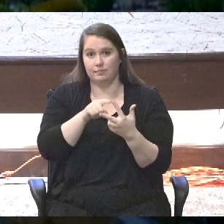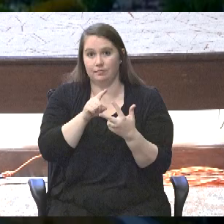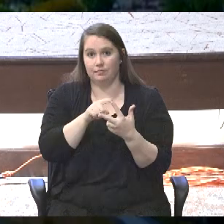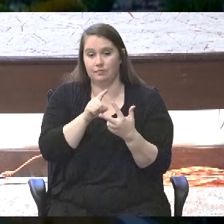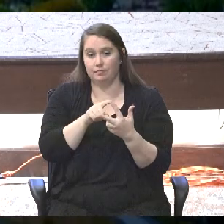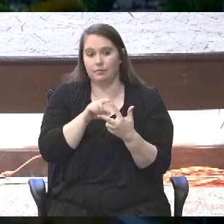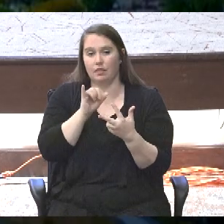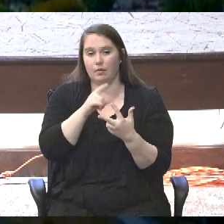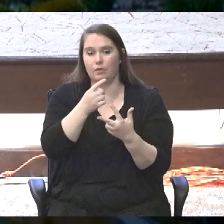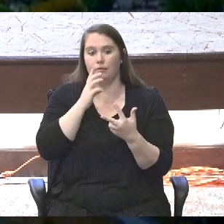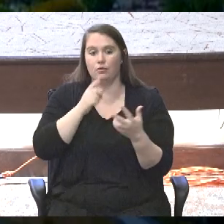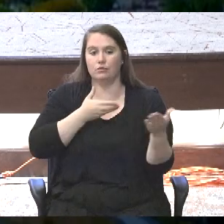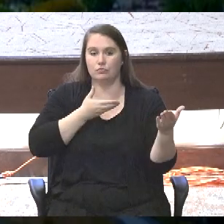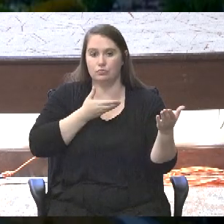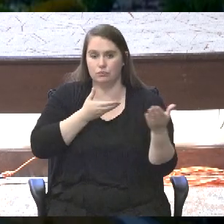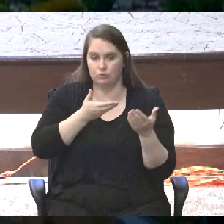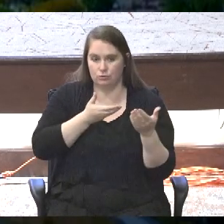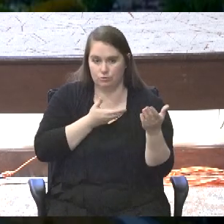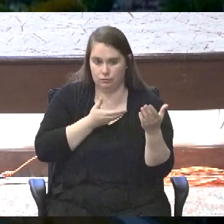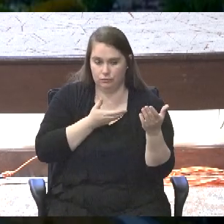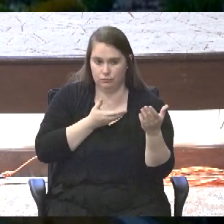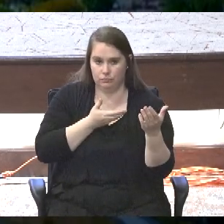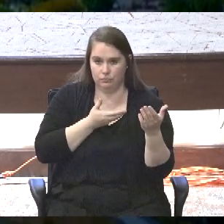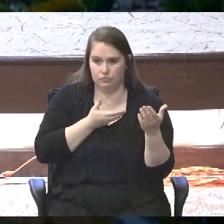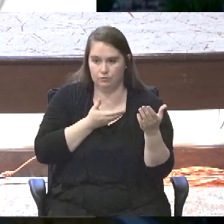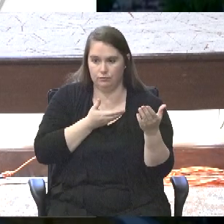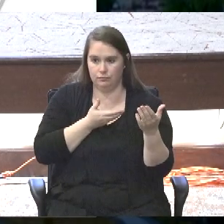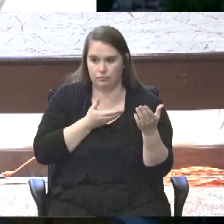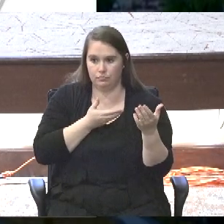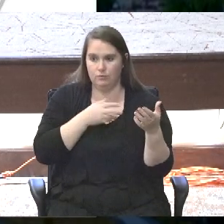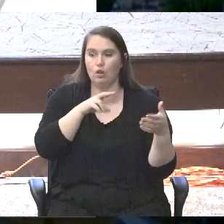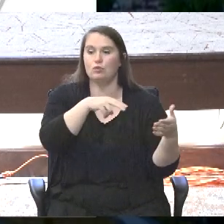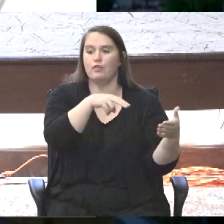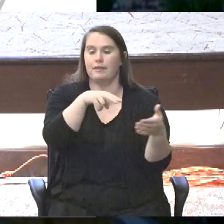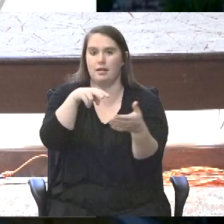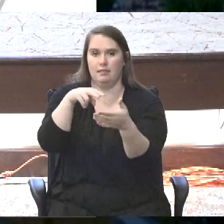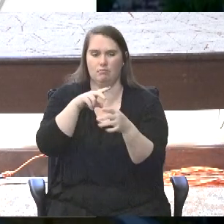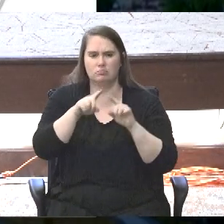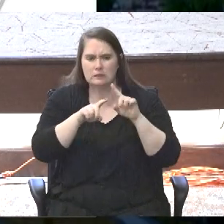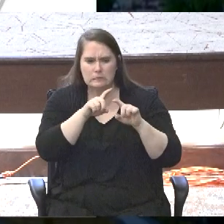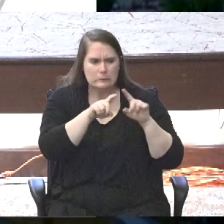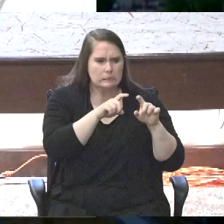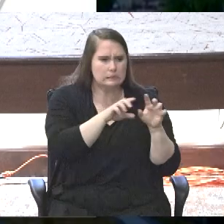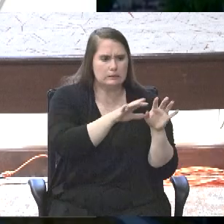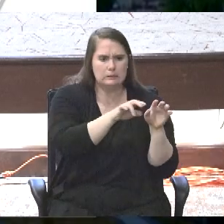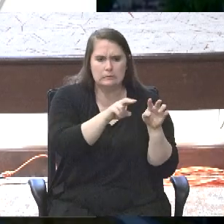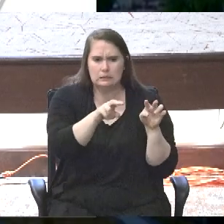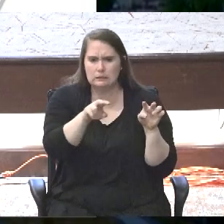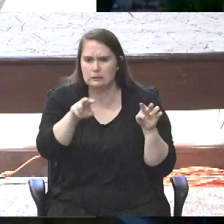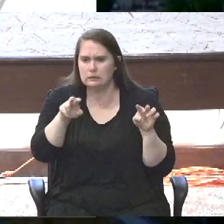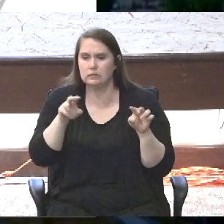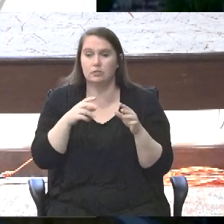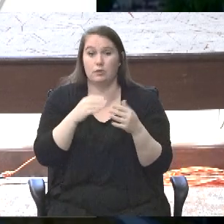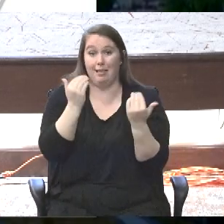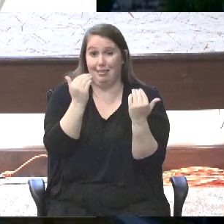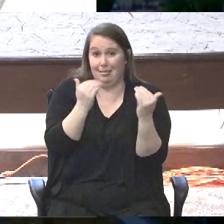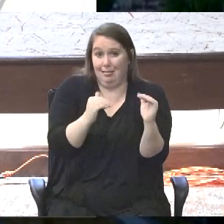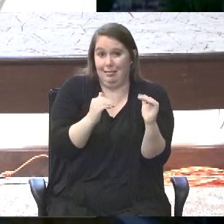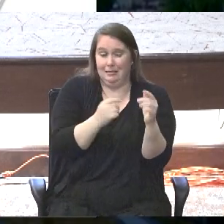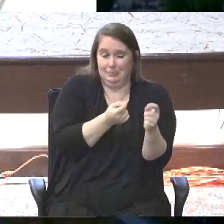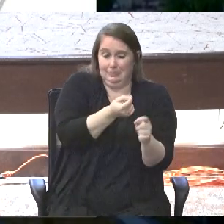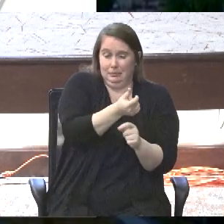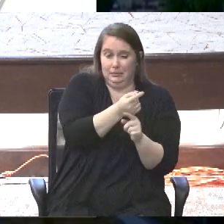resolution for surveying and engineering work on more than 20 segments in District 1. And so living in District